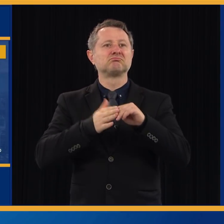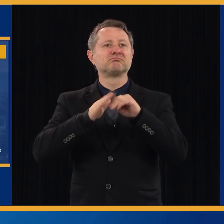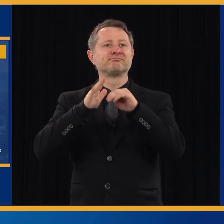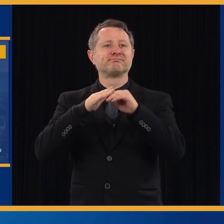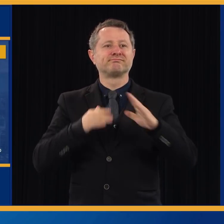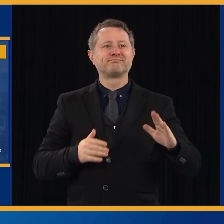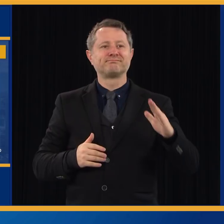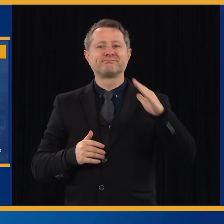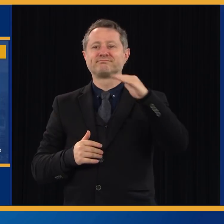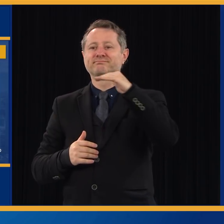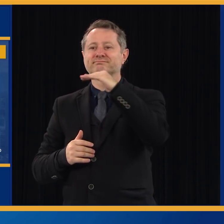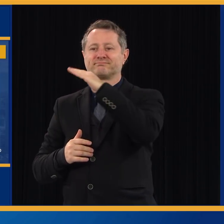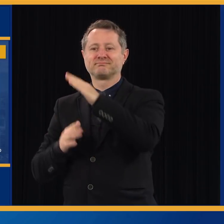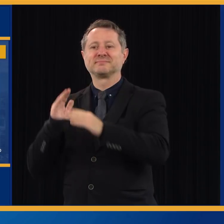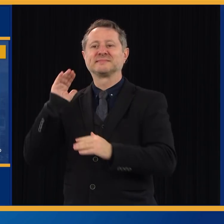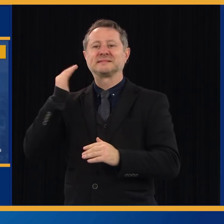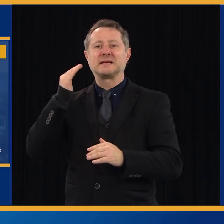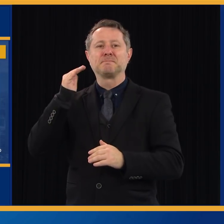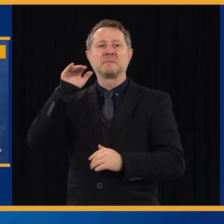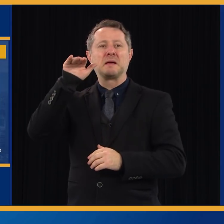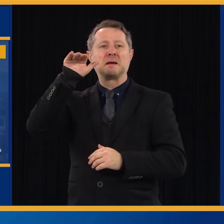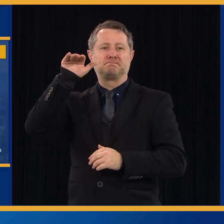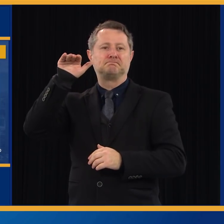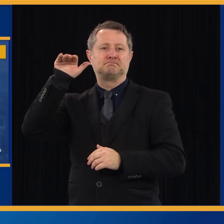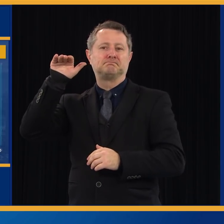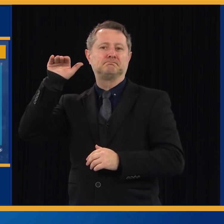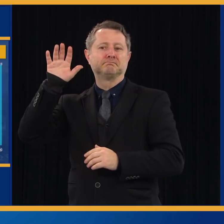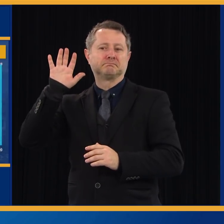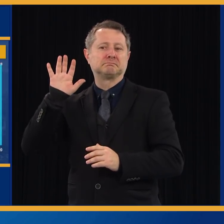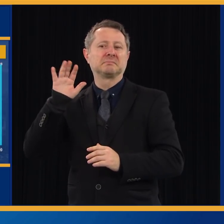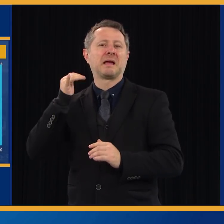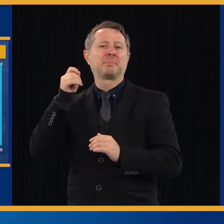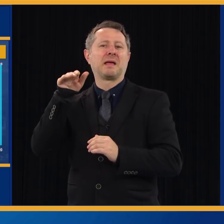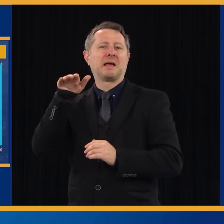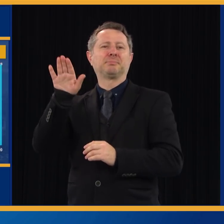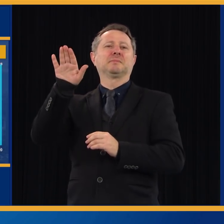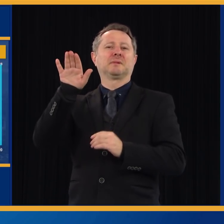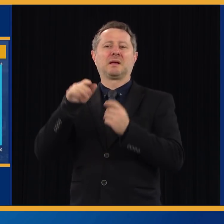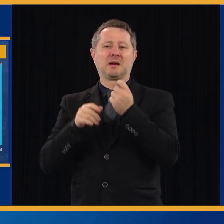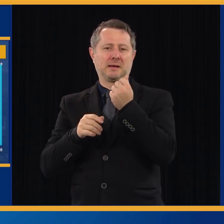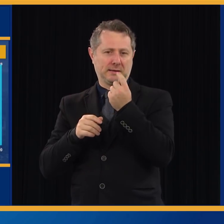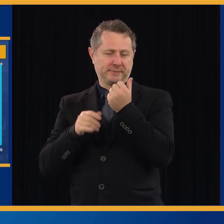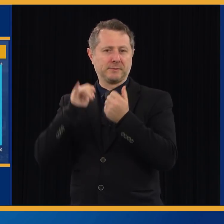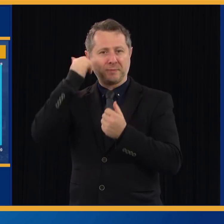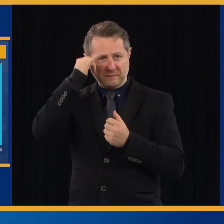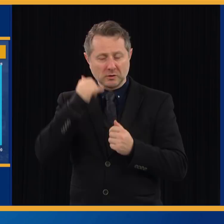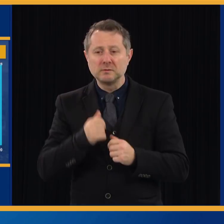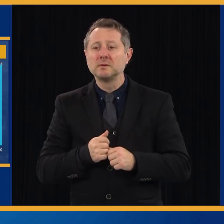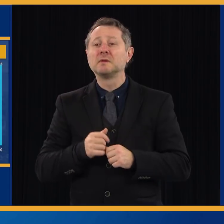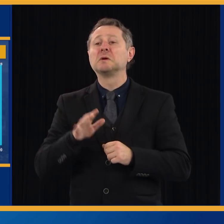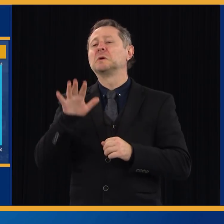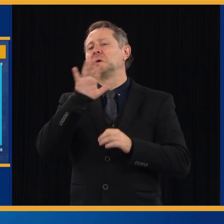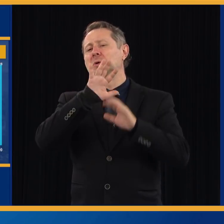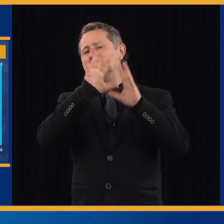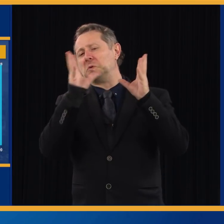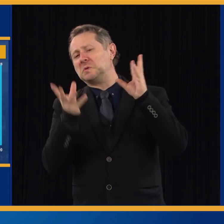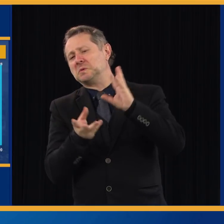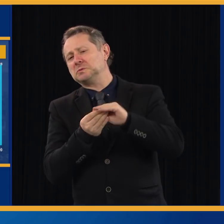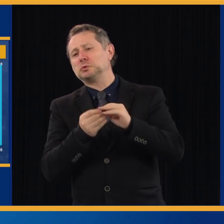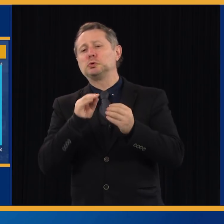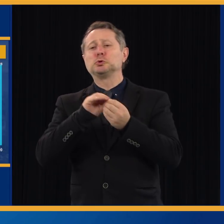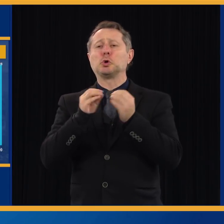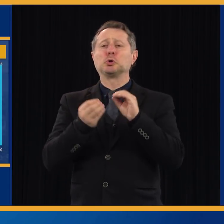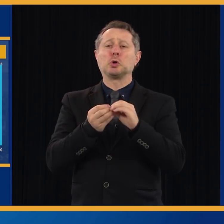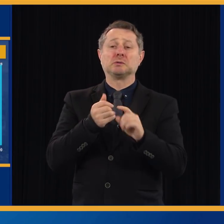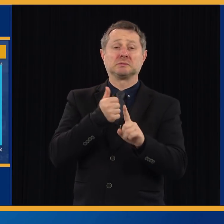a leveling flat little uptick yesterday. Number of total